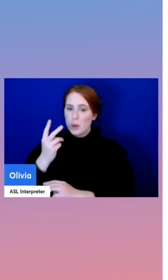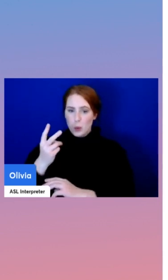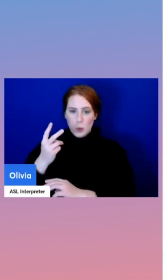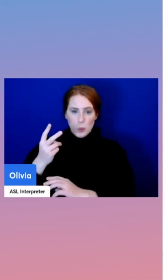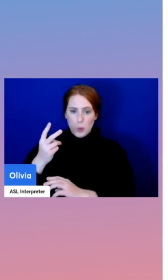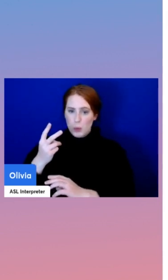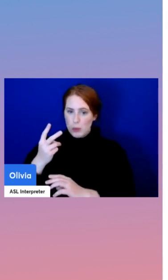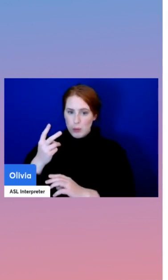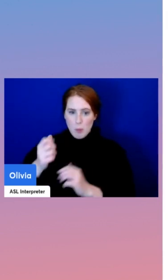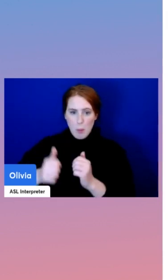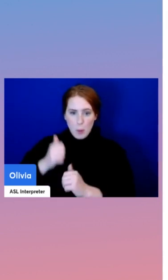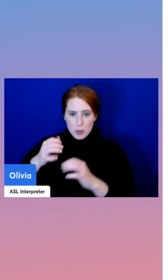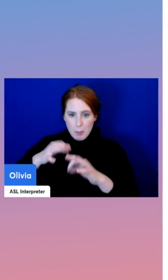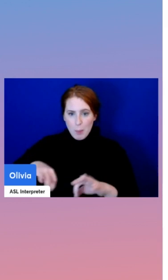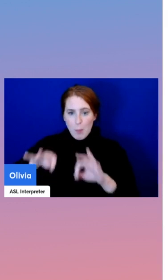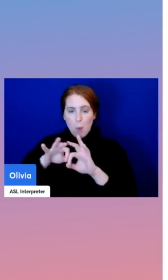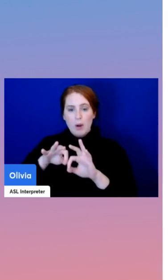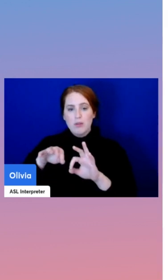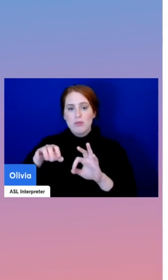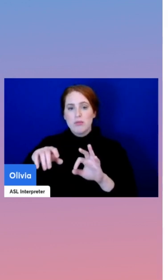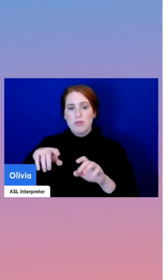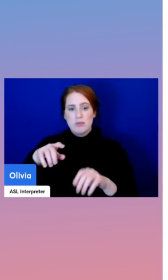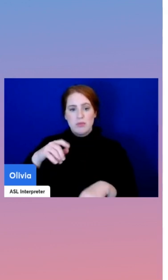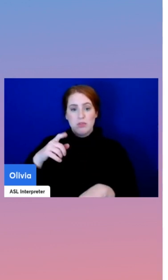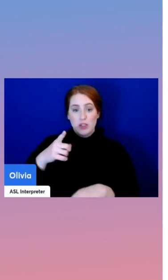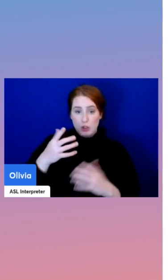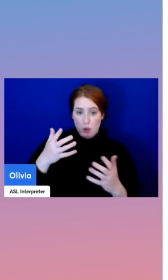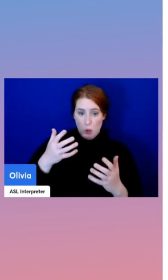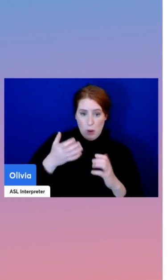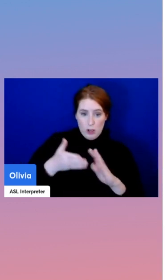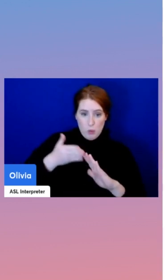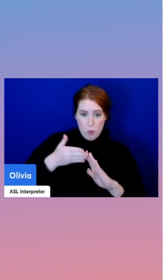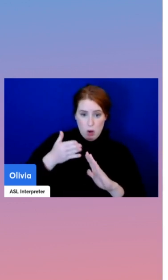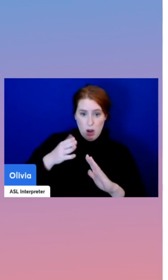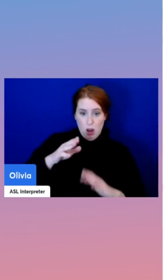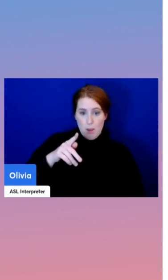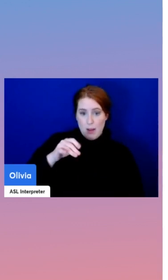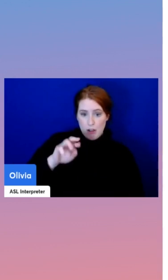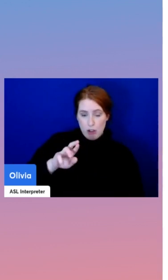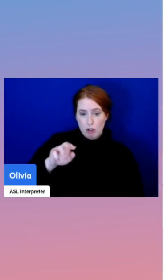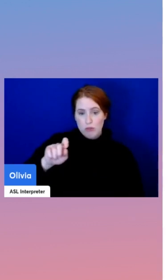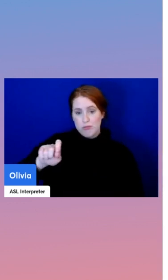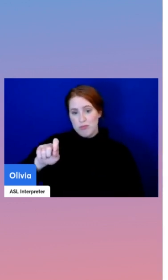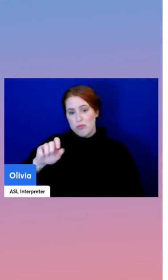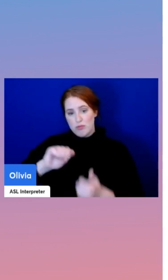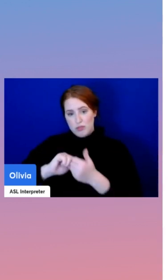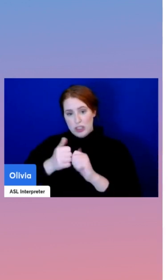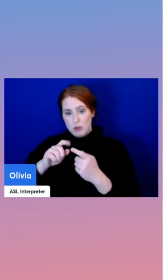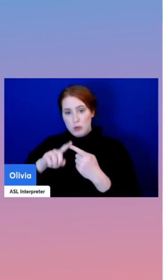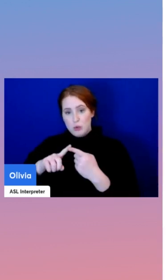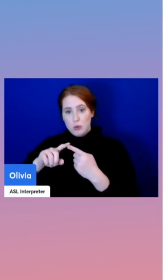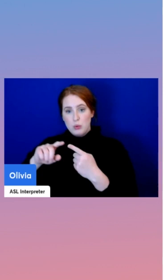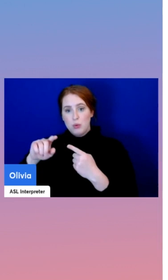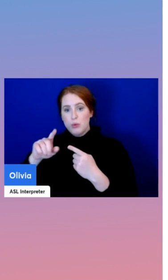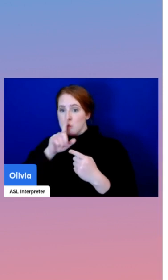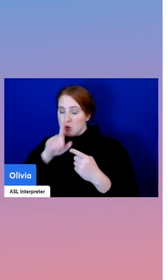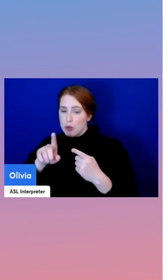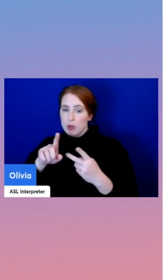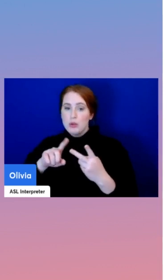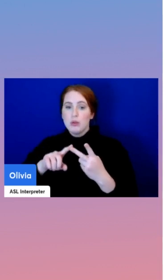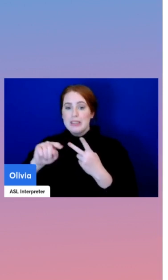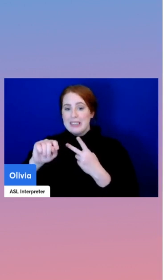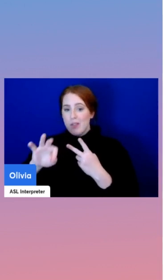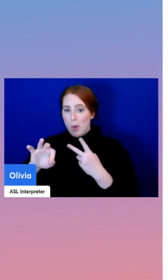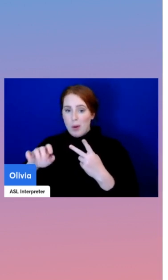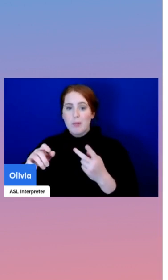want to run Packer? So I set it to true. Do you want to run Terraform? I set it to true. Do you want to destroy? No, I don't want to run a Terraform